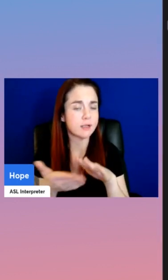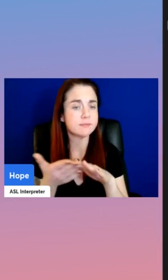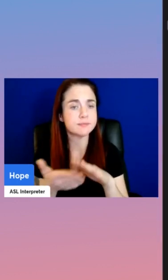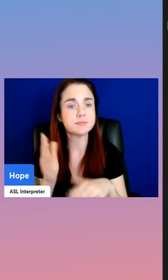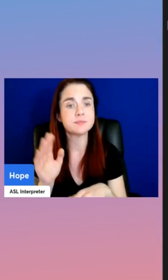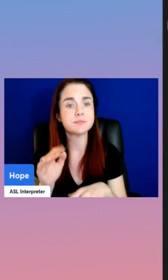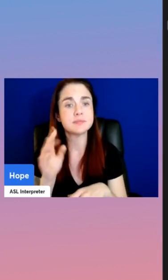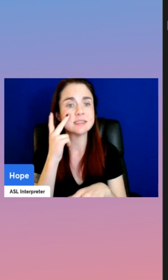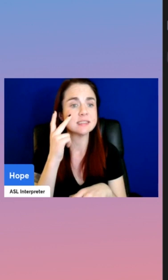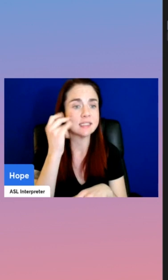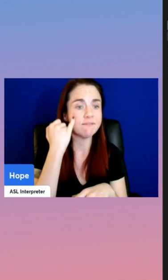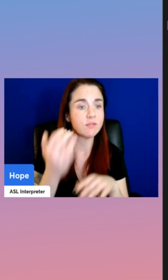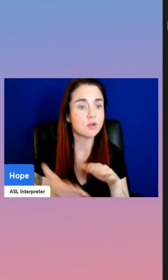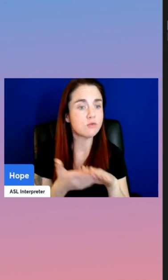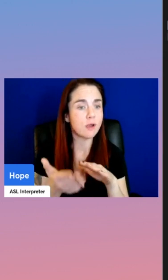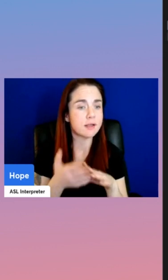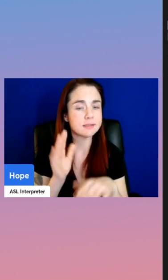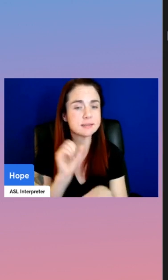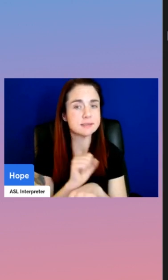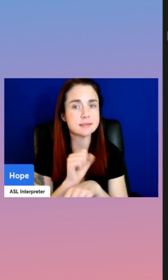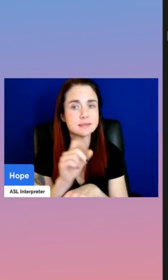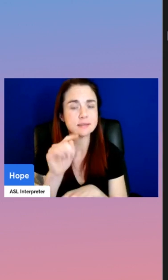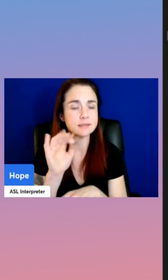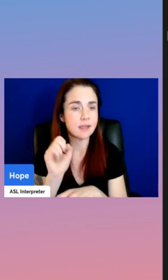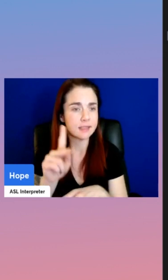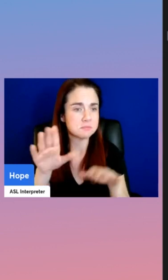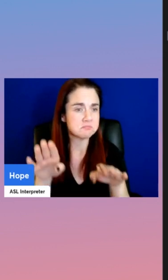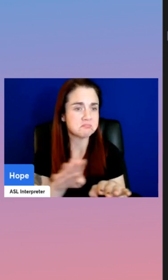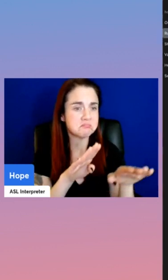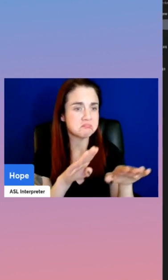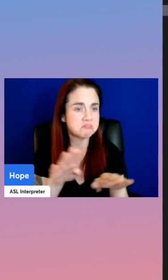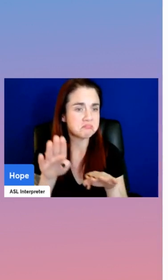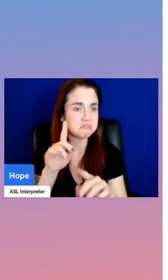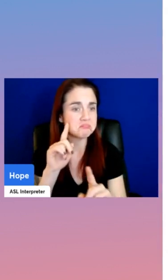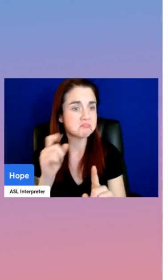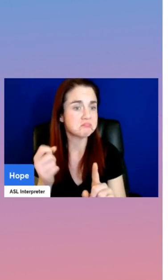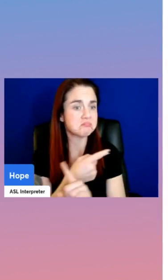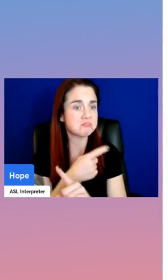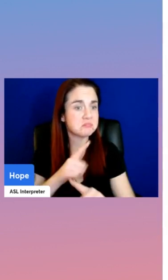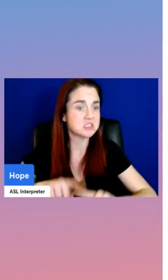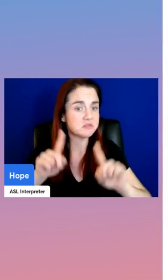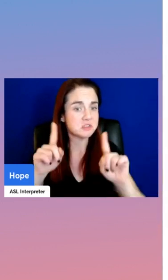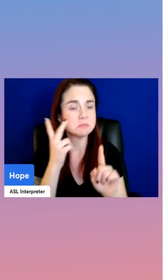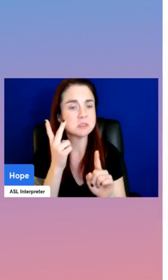if the run task behaves differently, right? Okay, let's see our run tasks now.